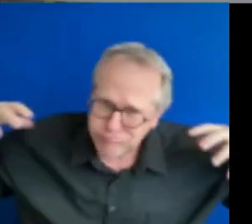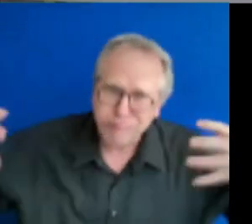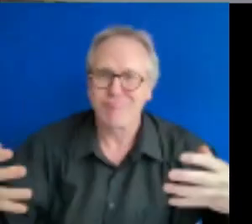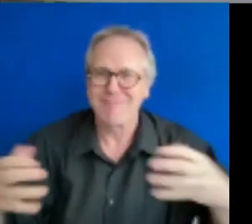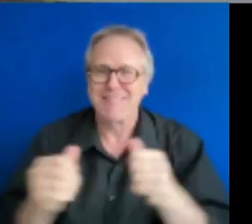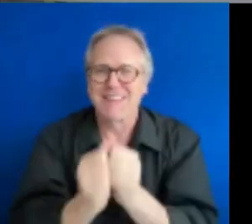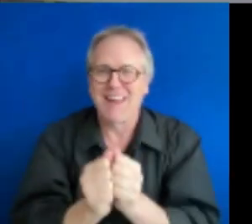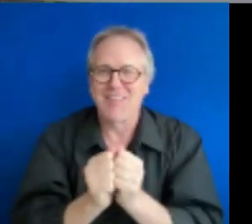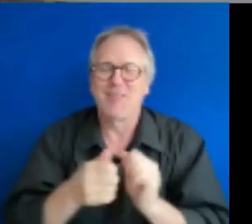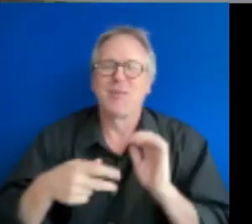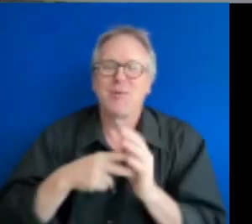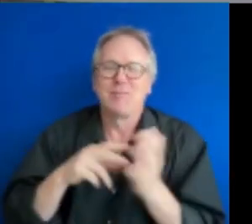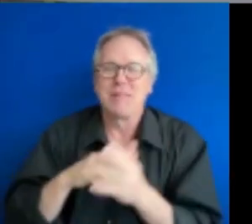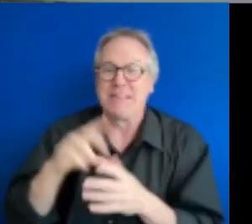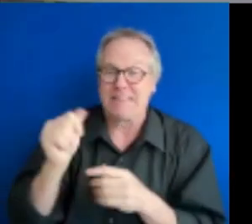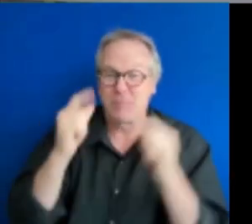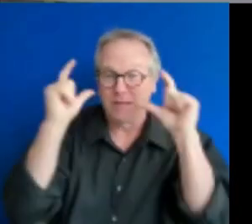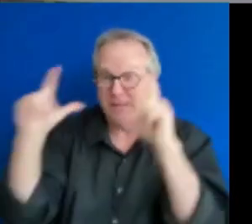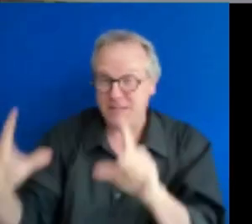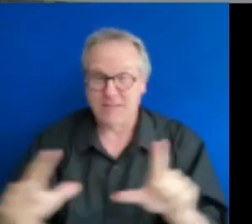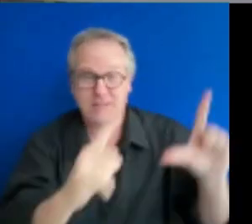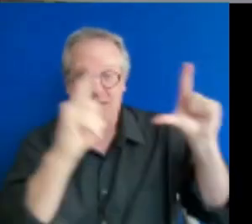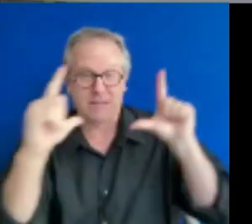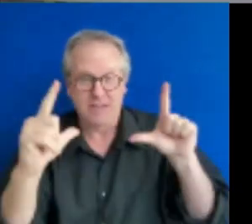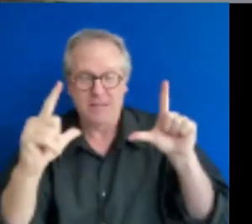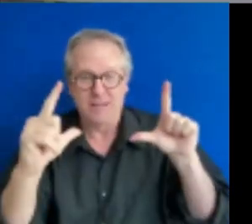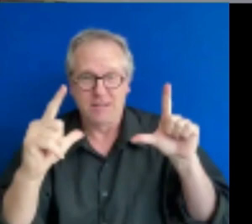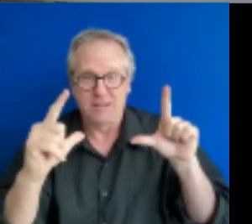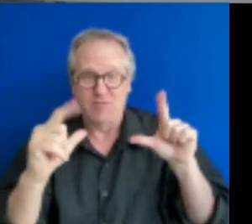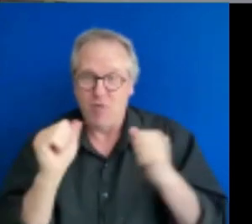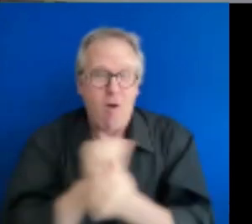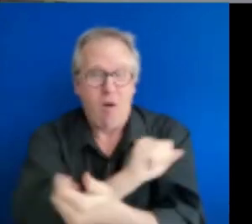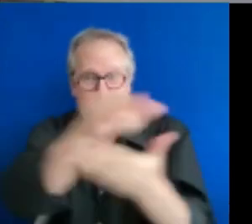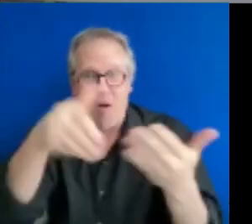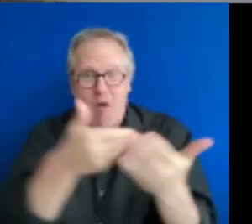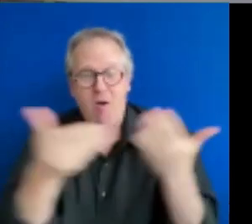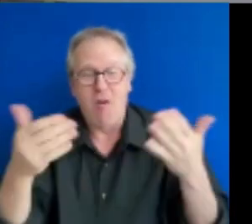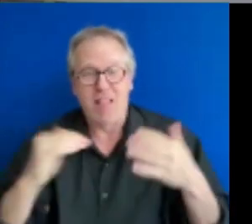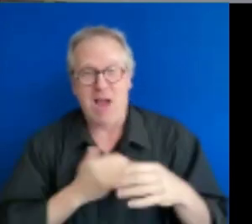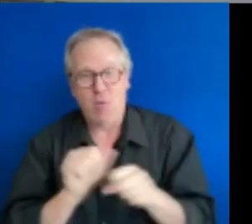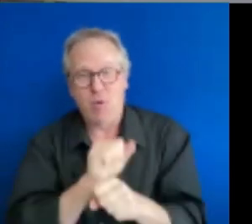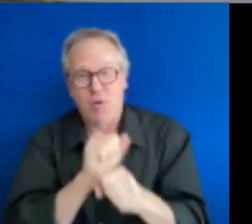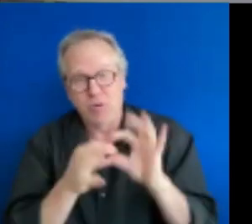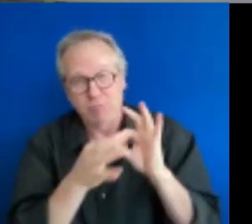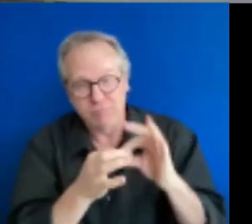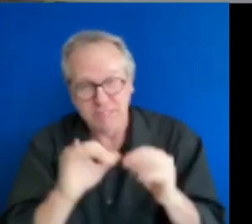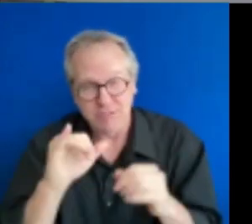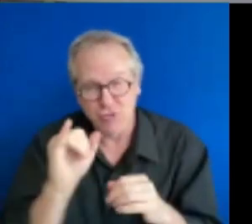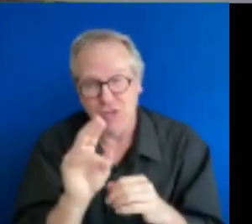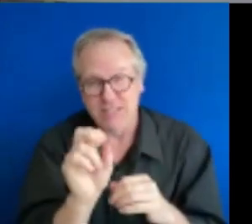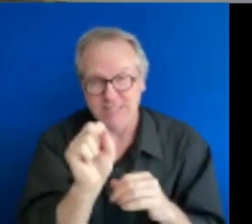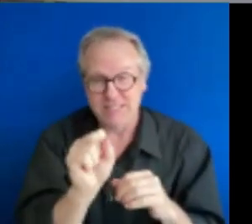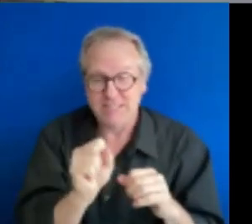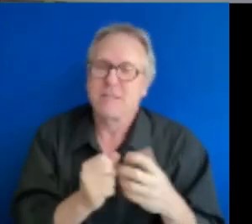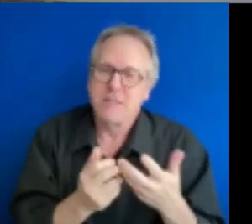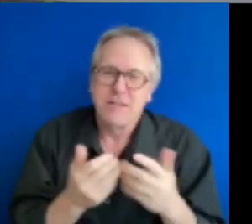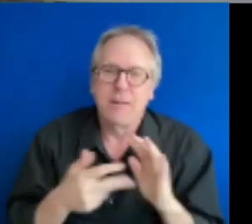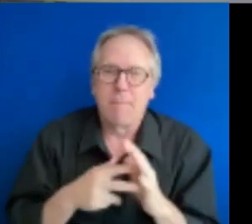justice lens on all of the justice work that we do, we are able to